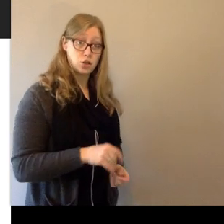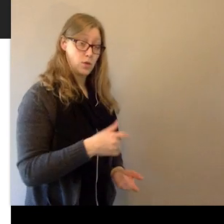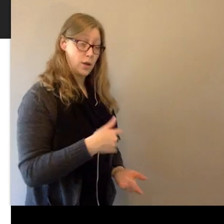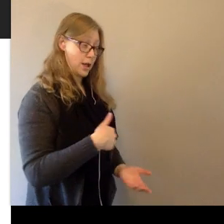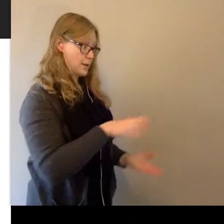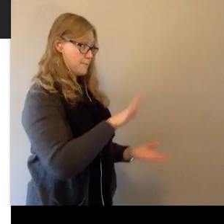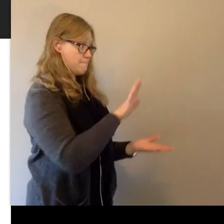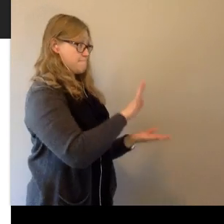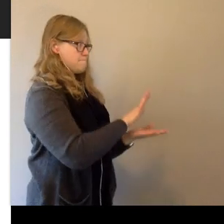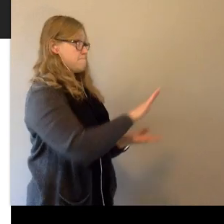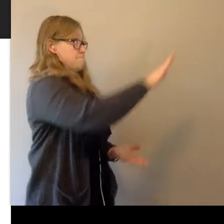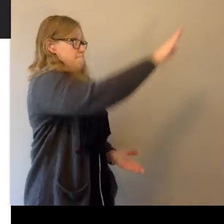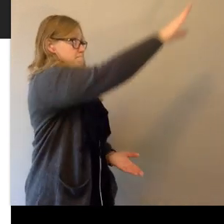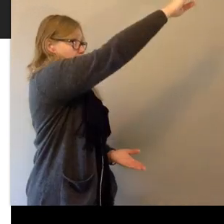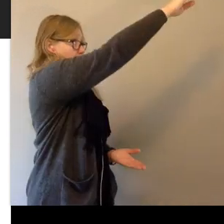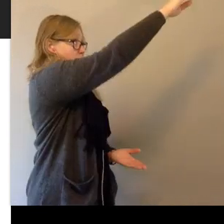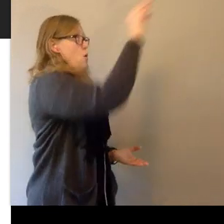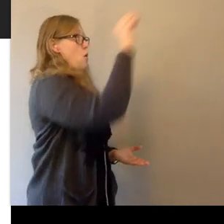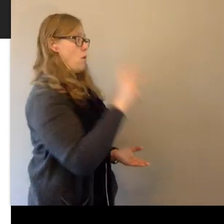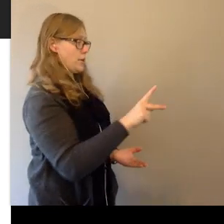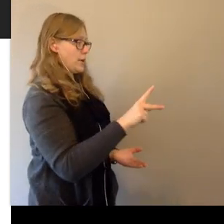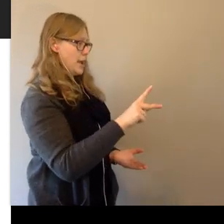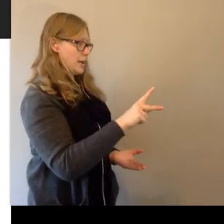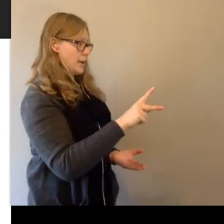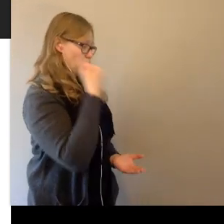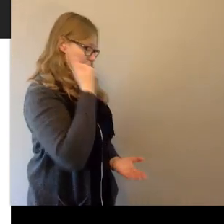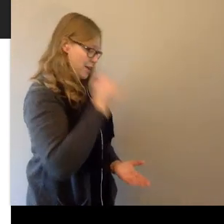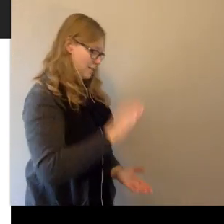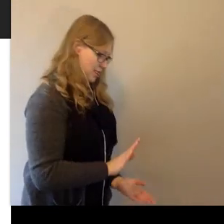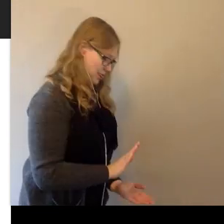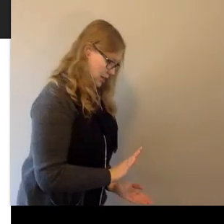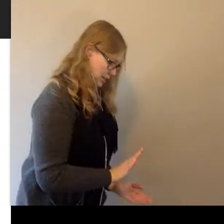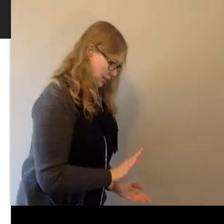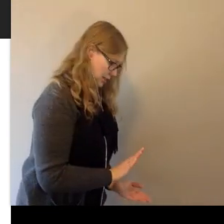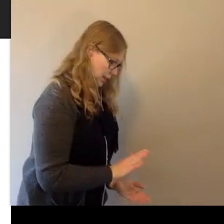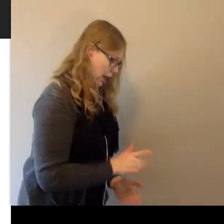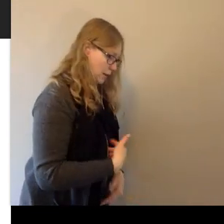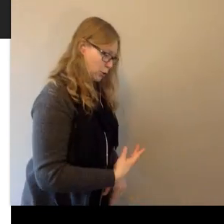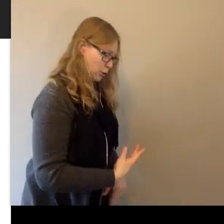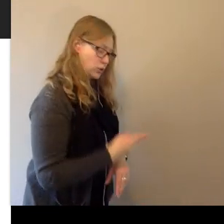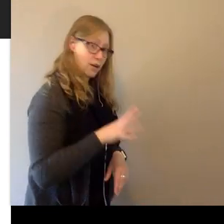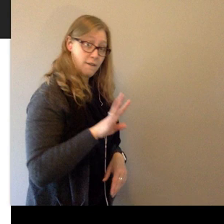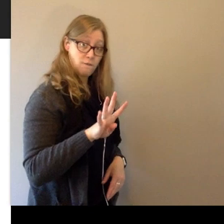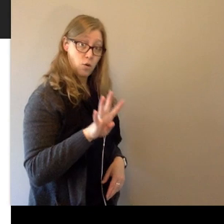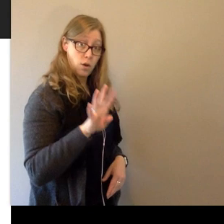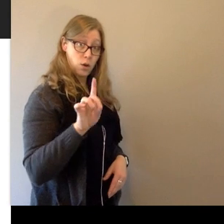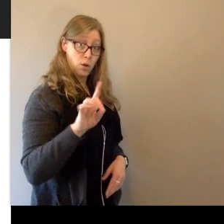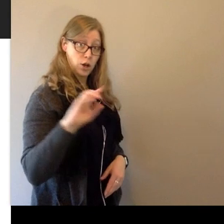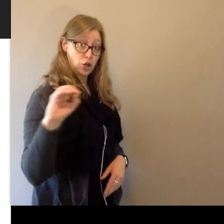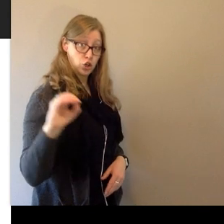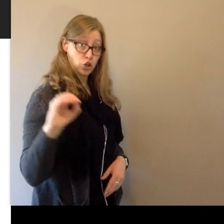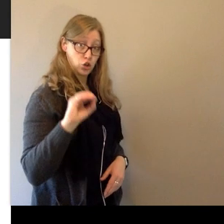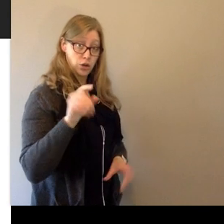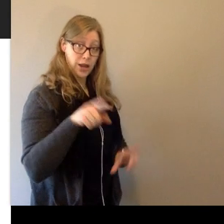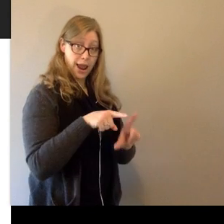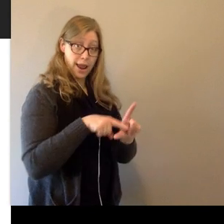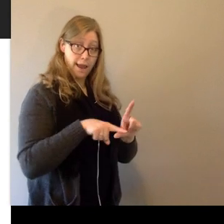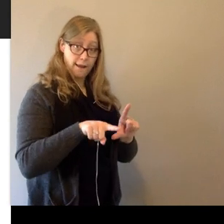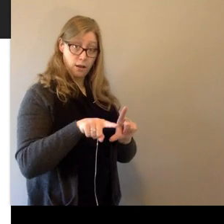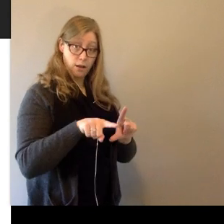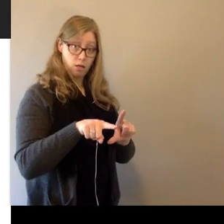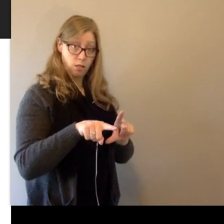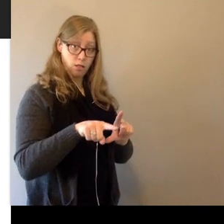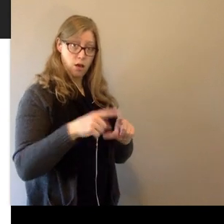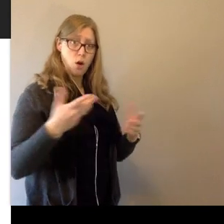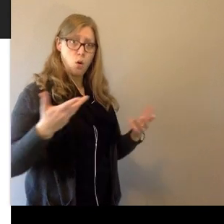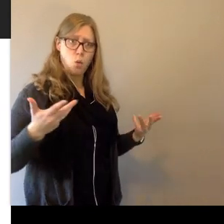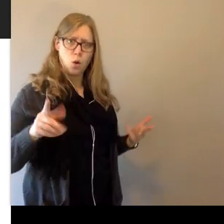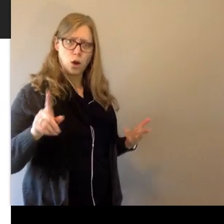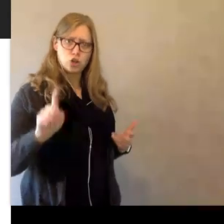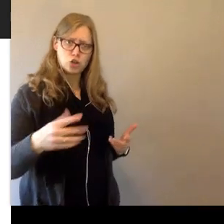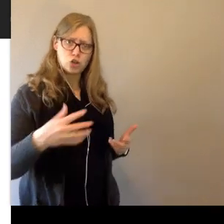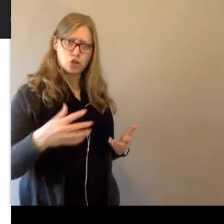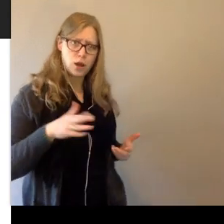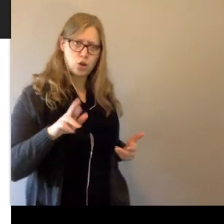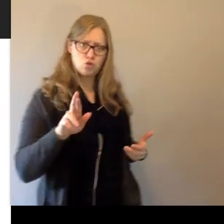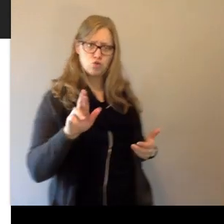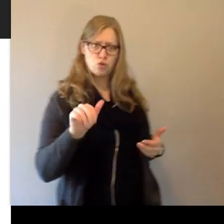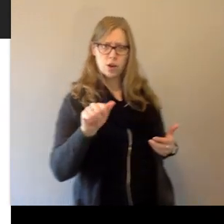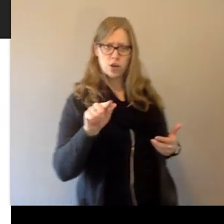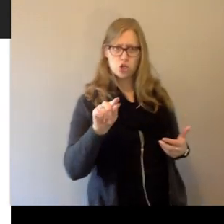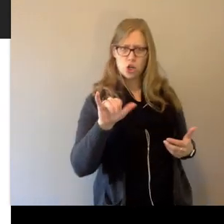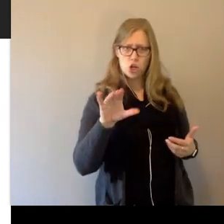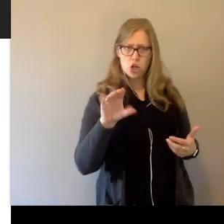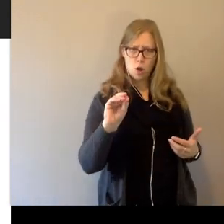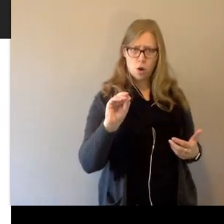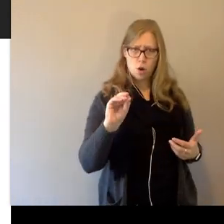okay, if I'm using a 41 degree angle, what should these ratios be? And the ratio I'm looking at here is the